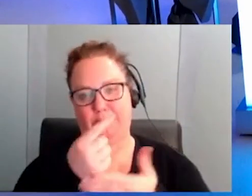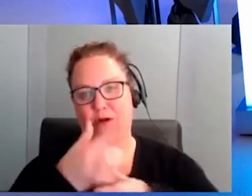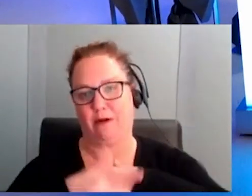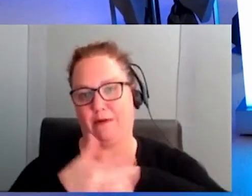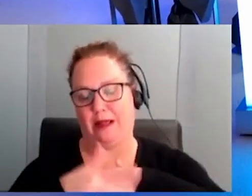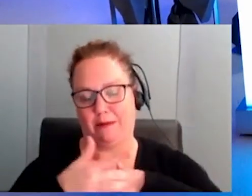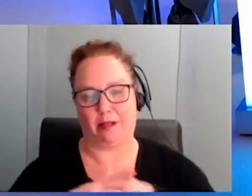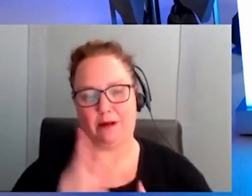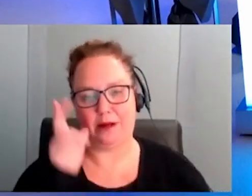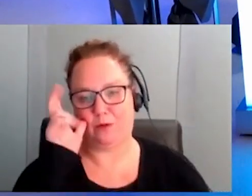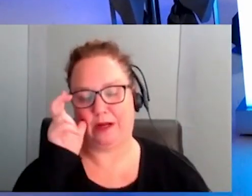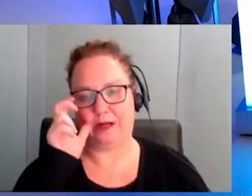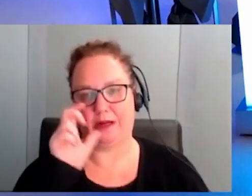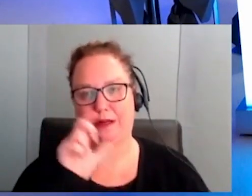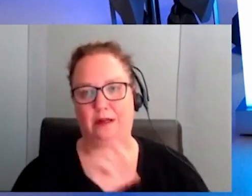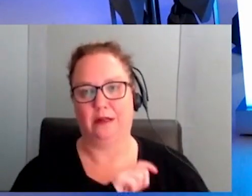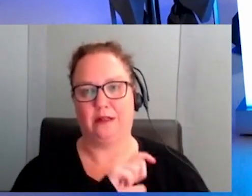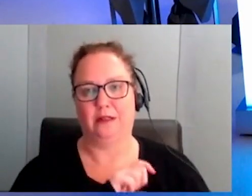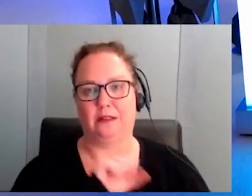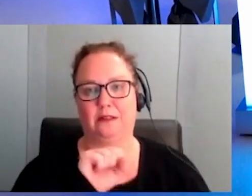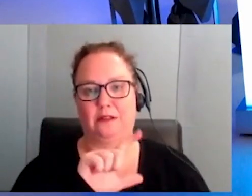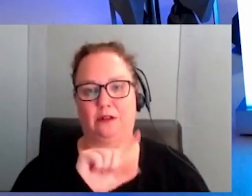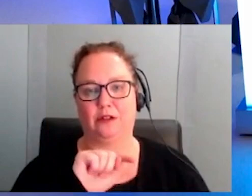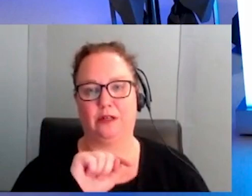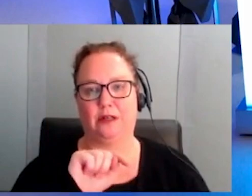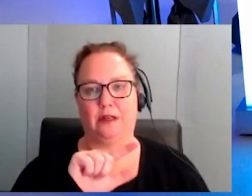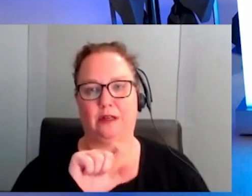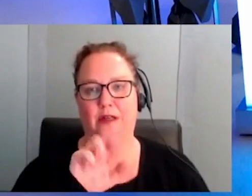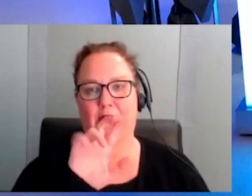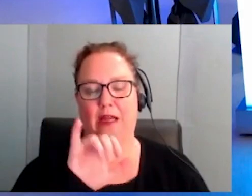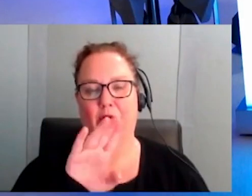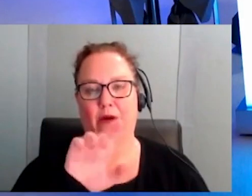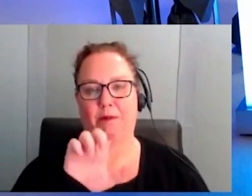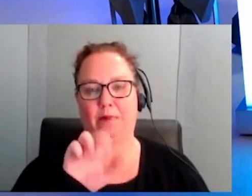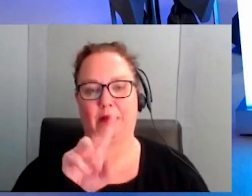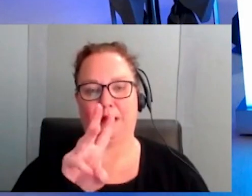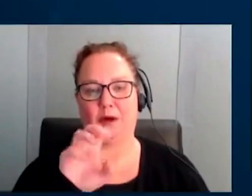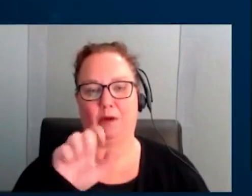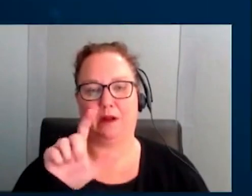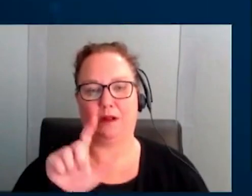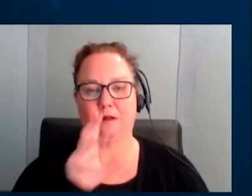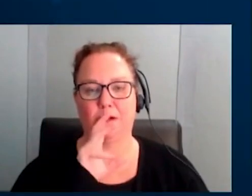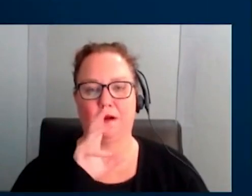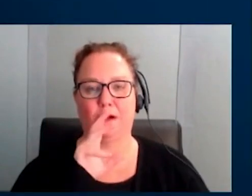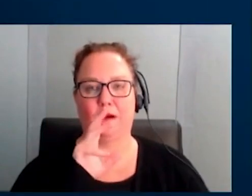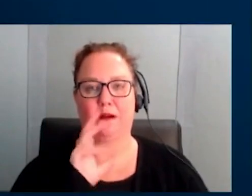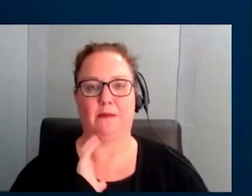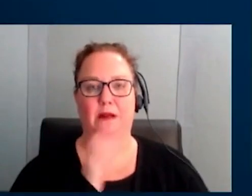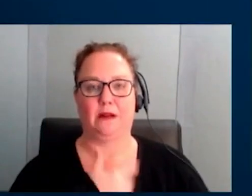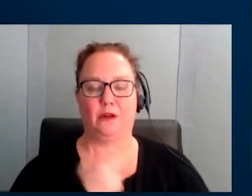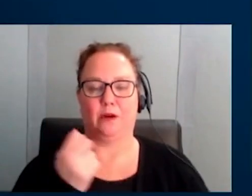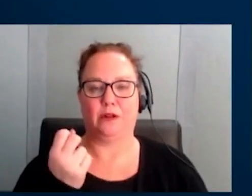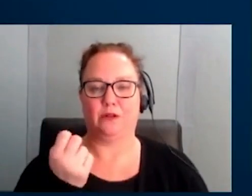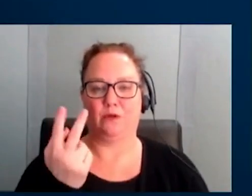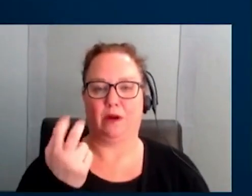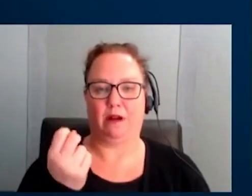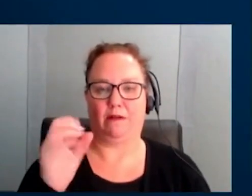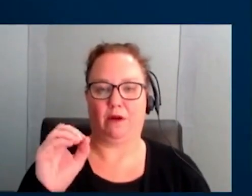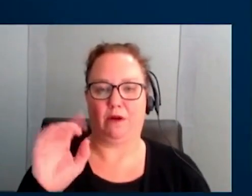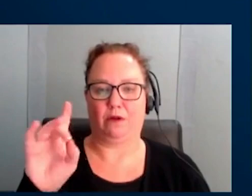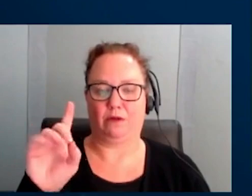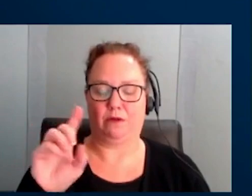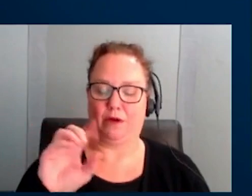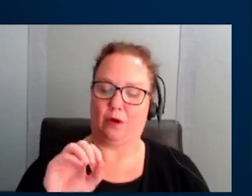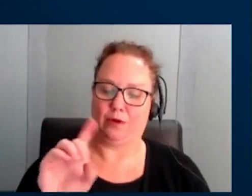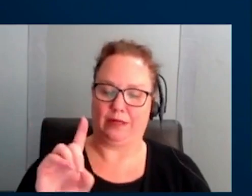from Sergeant Gary Blackwell in Clay County. I want to bring you in here, sir, and talk with us a little bit about 12 overdoses, but you say it's going to be much